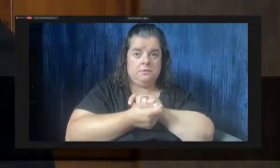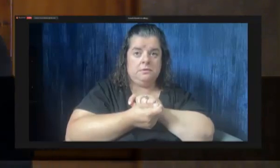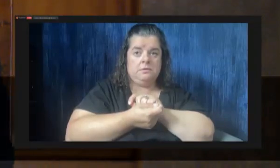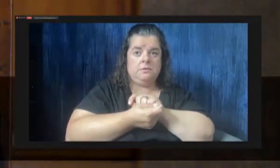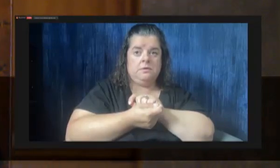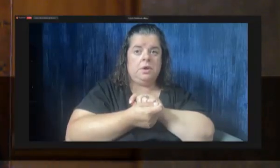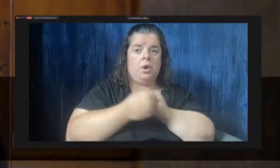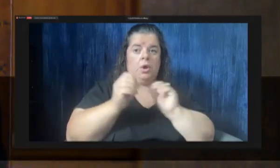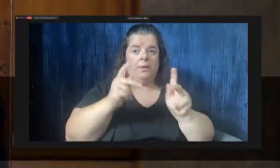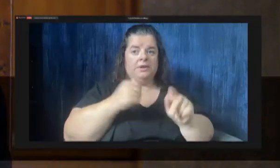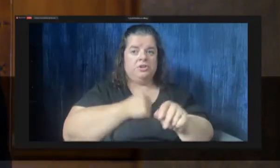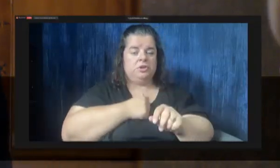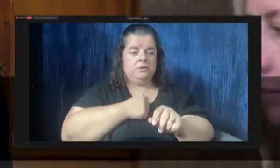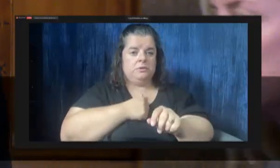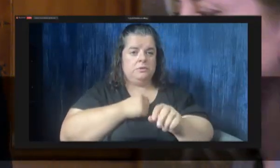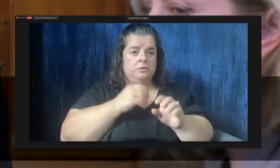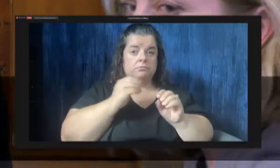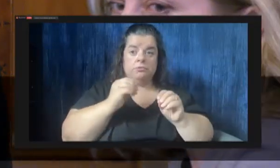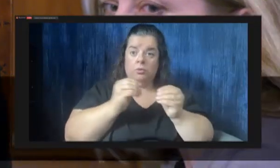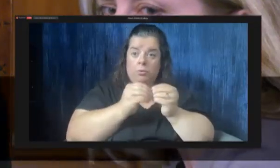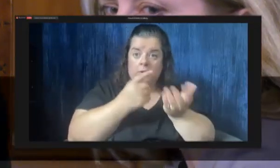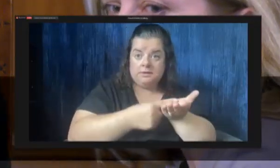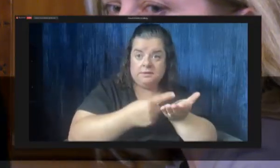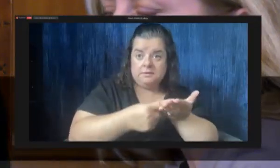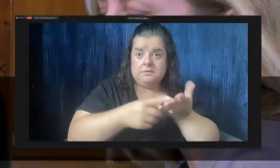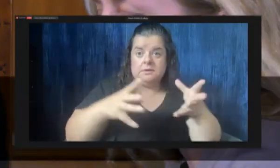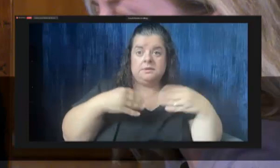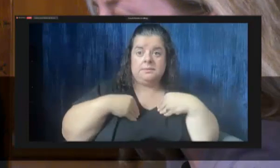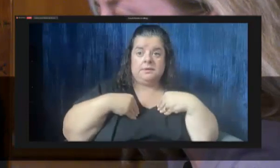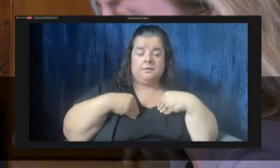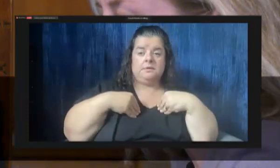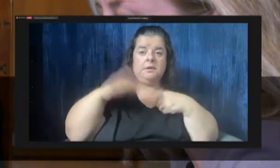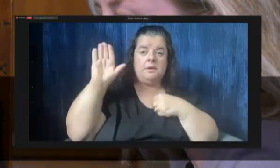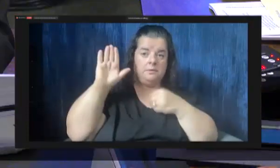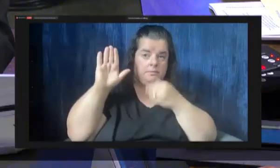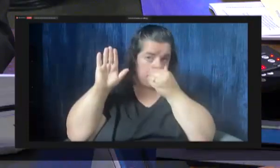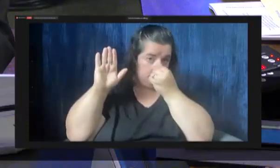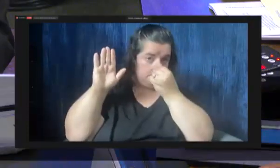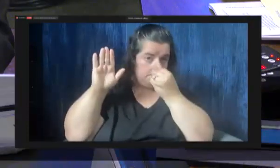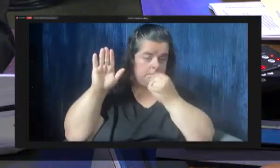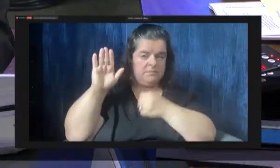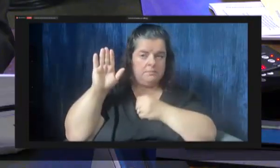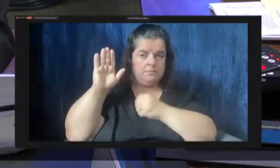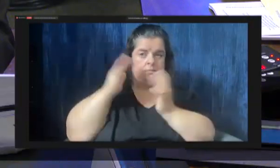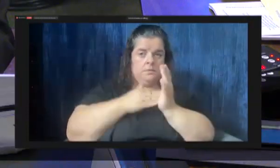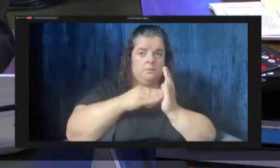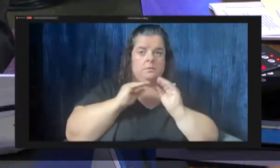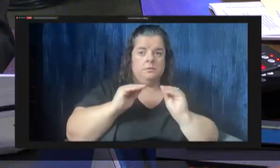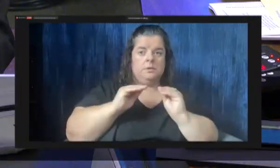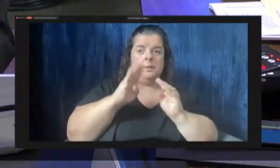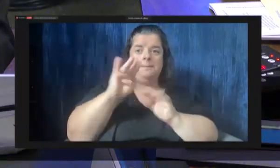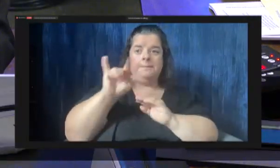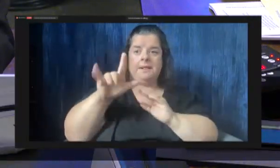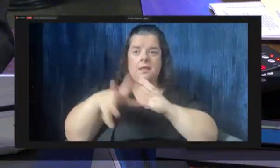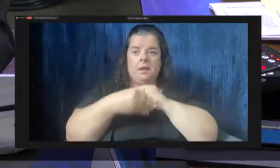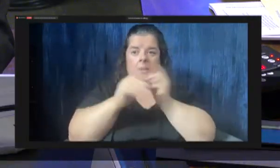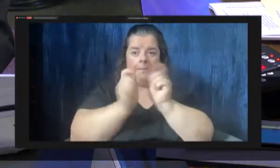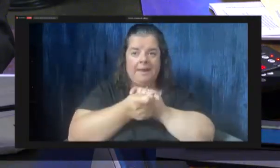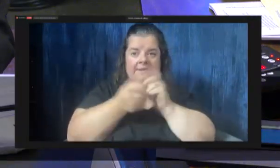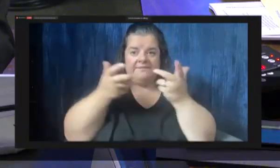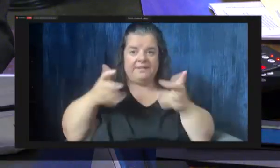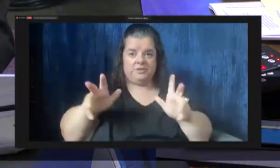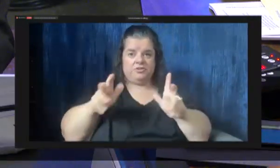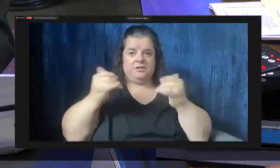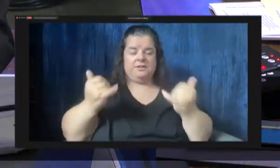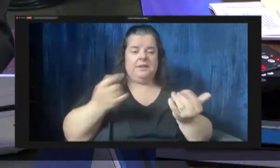We made the motion. So seeing no further discussion, all those in favor say aye. Aye. Any opposed? The bill has been amended.